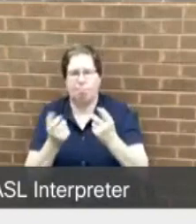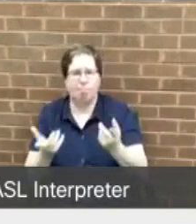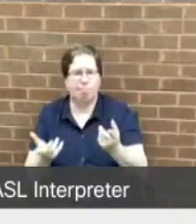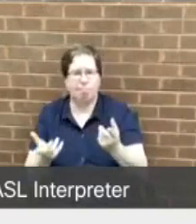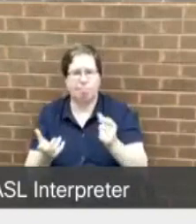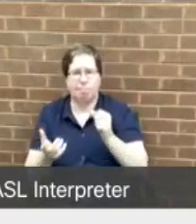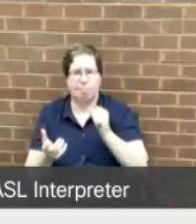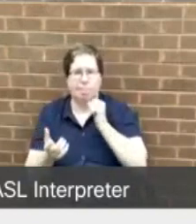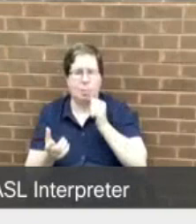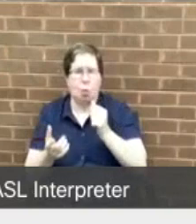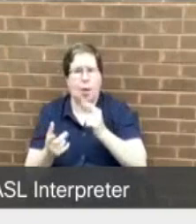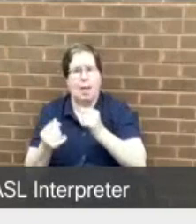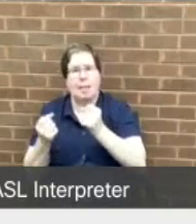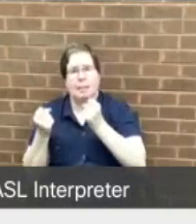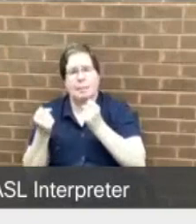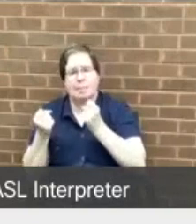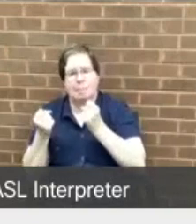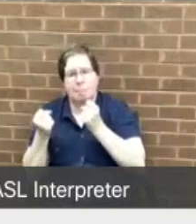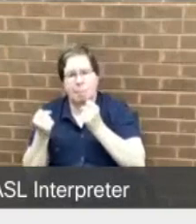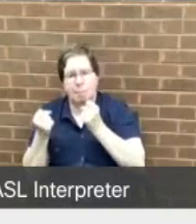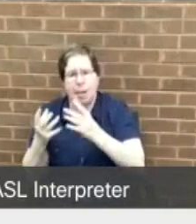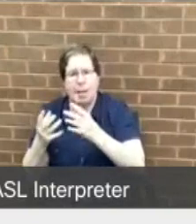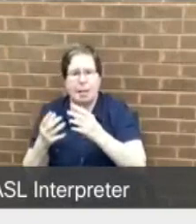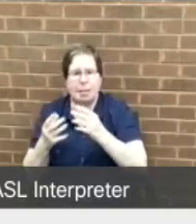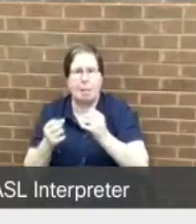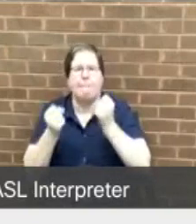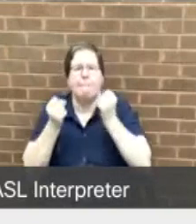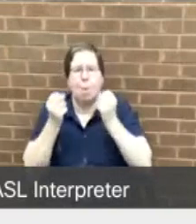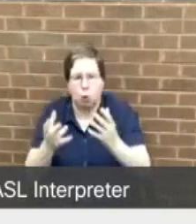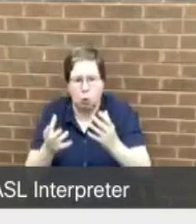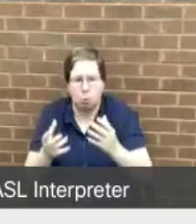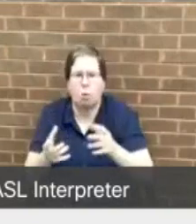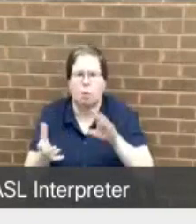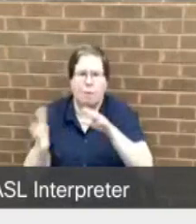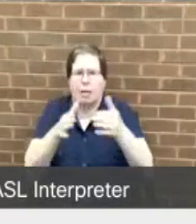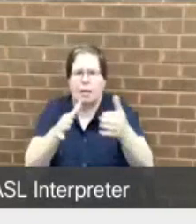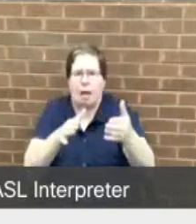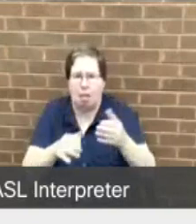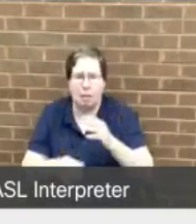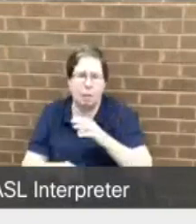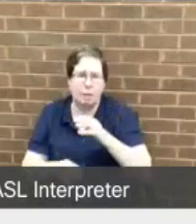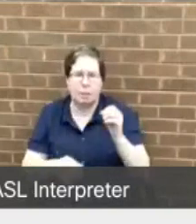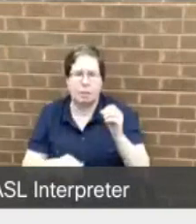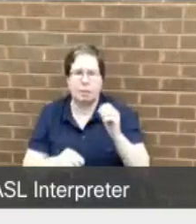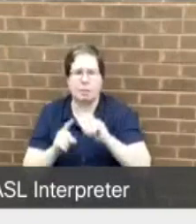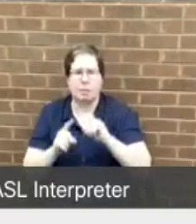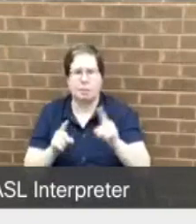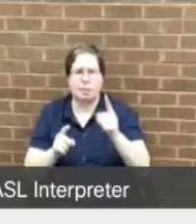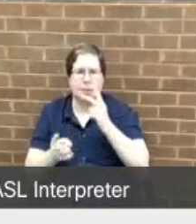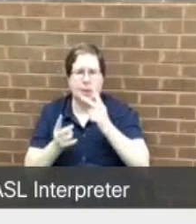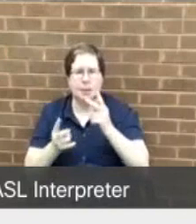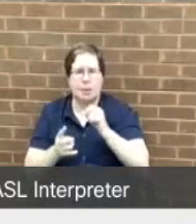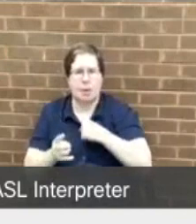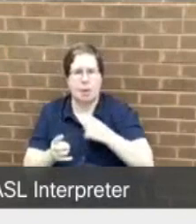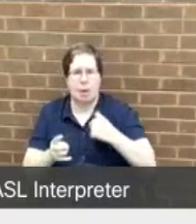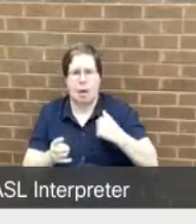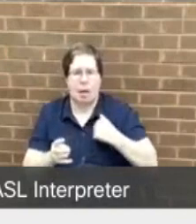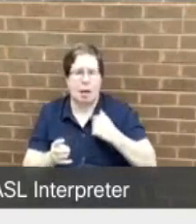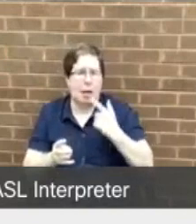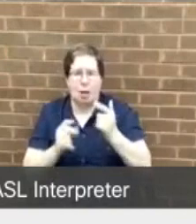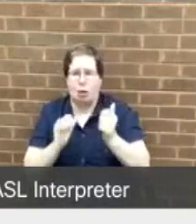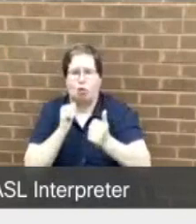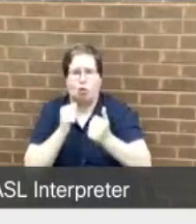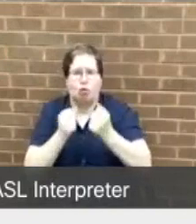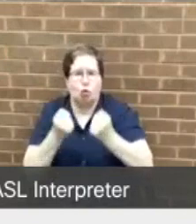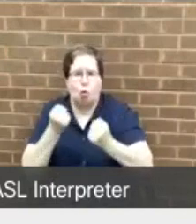many crashes, it wasn't as many multiple fatality crashes that you sometimes see, but just the speed being so high and dangerous driving behavior. I mean, things that we've